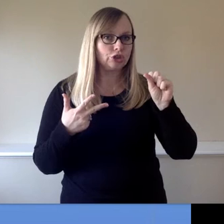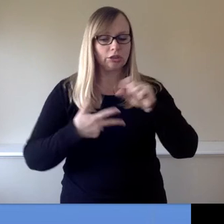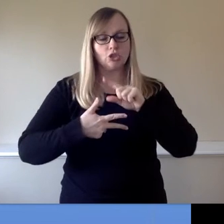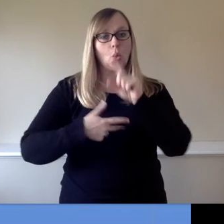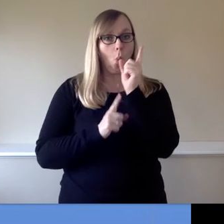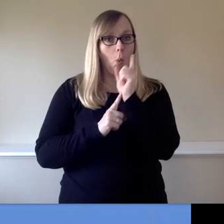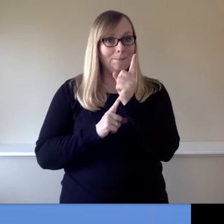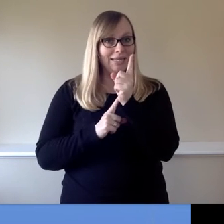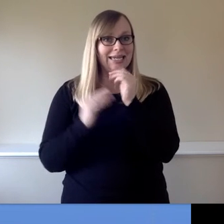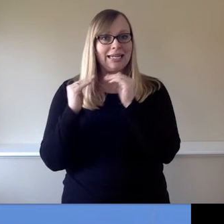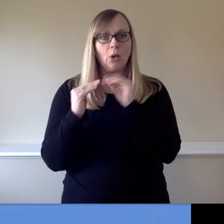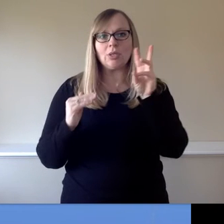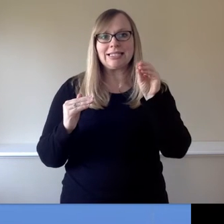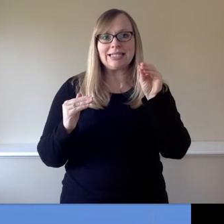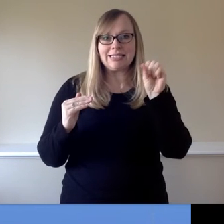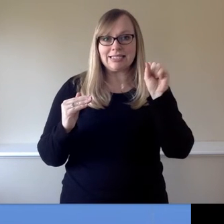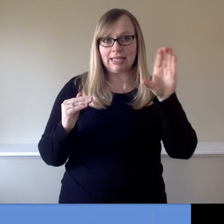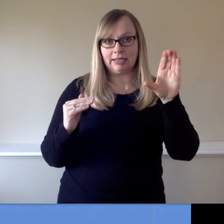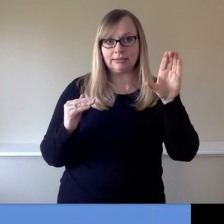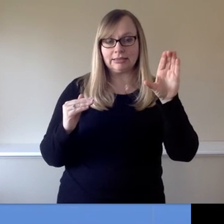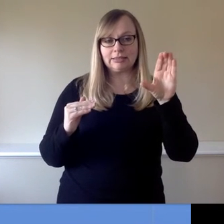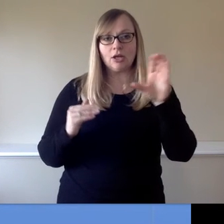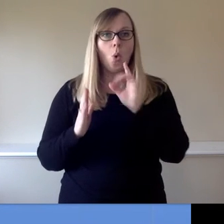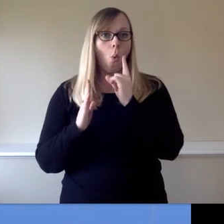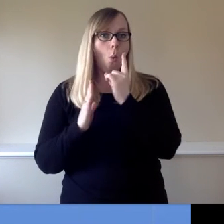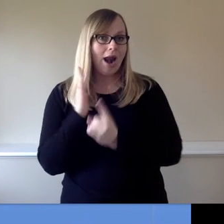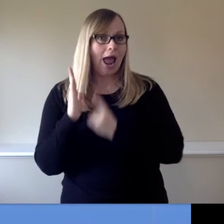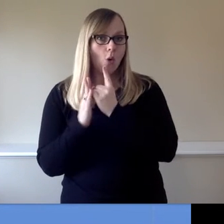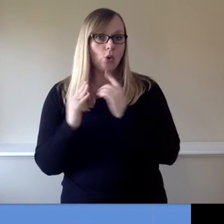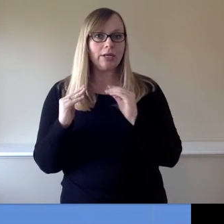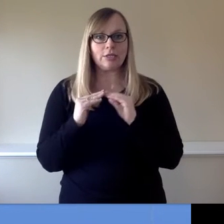minute and 60 minutes for every hour.